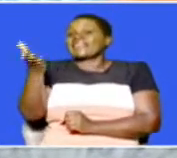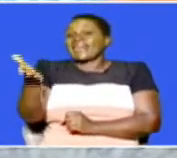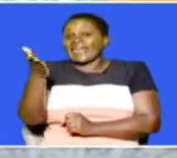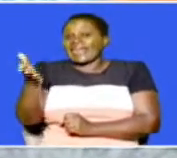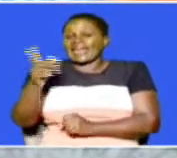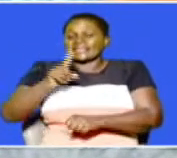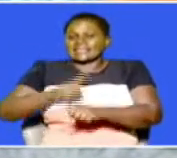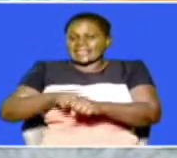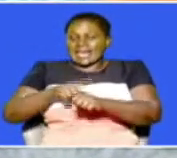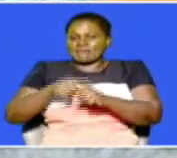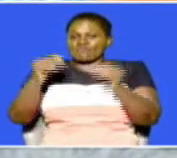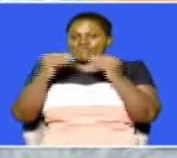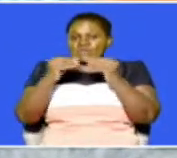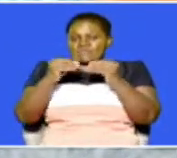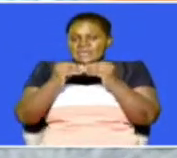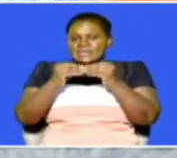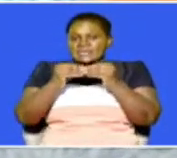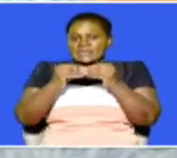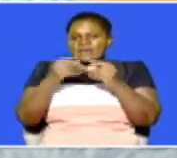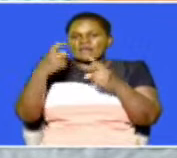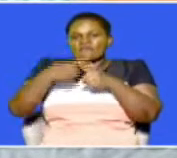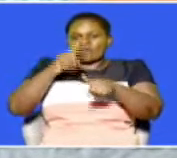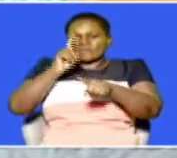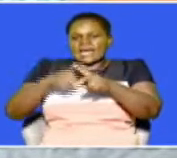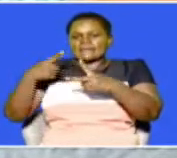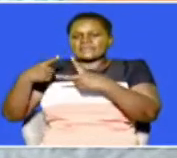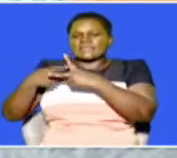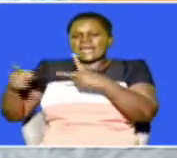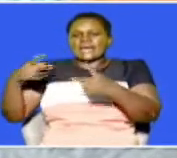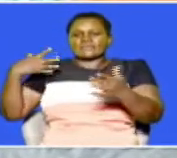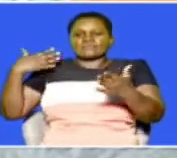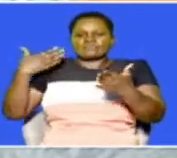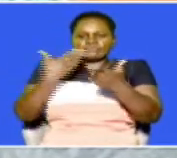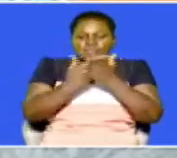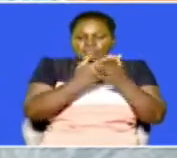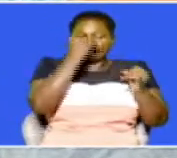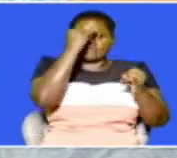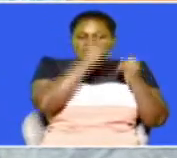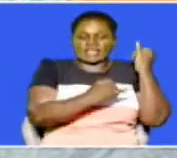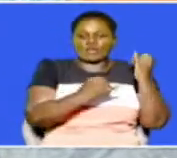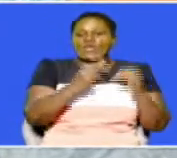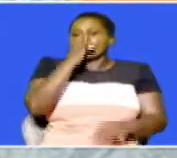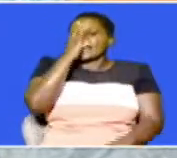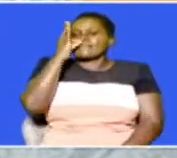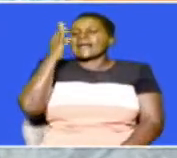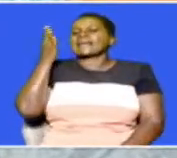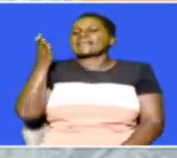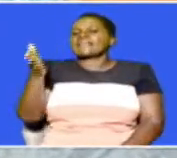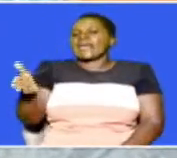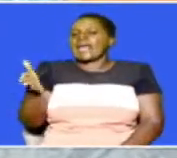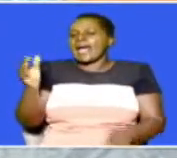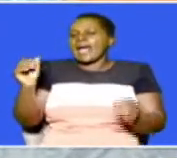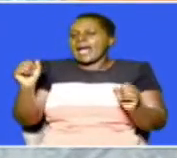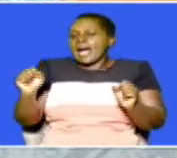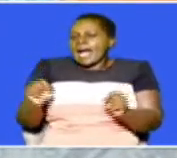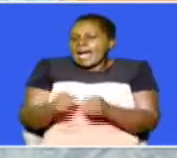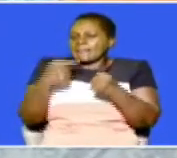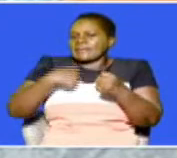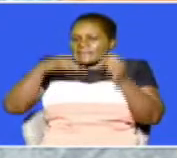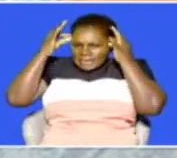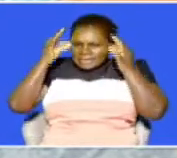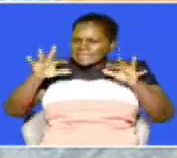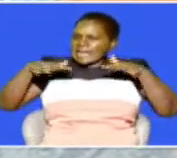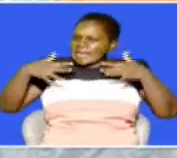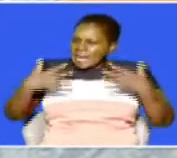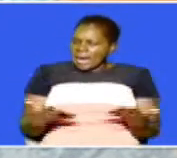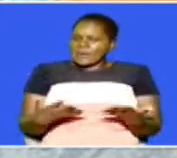that sitting throughout, from the beginning until the end. But what led me to